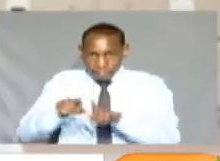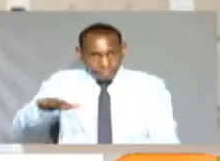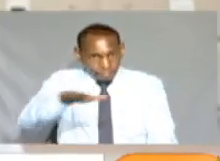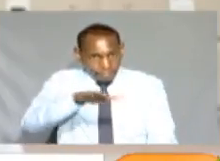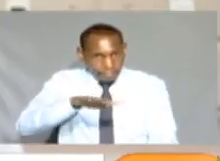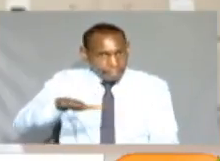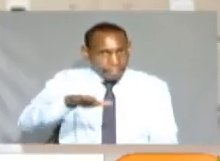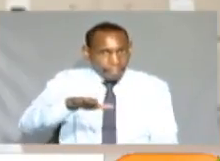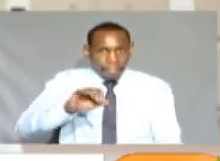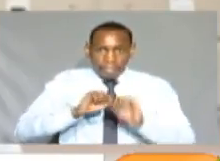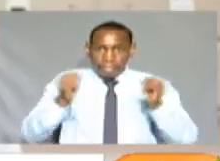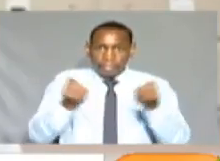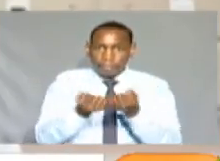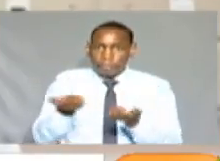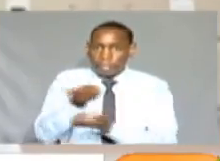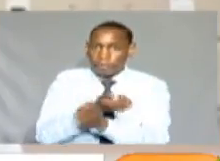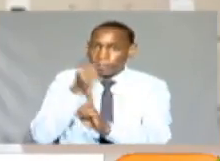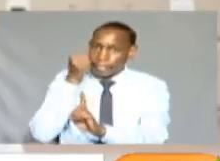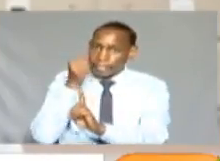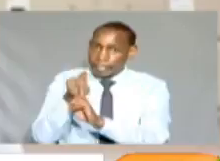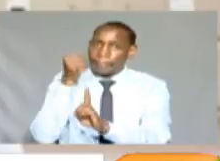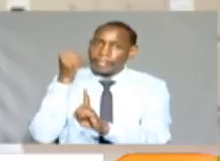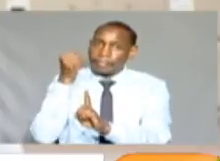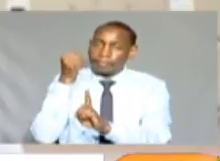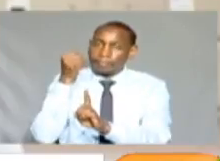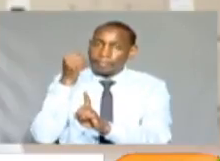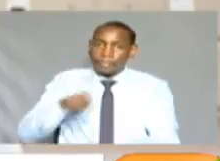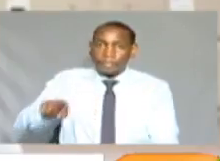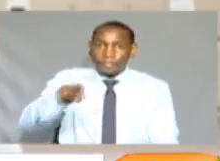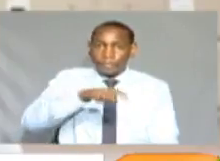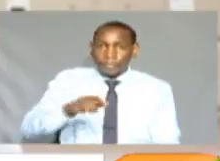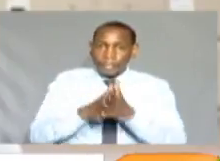our socio-economic impact, we are a major taxpayer.